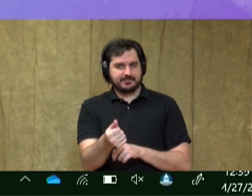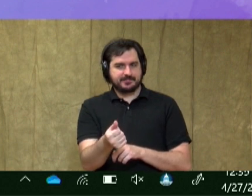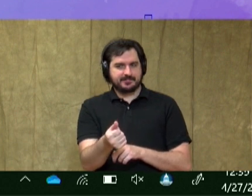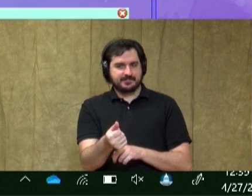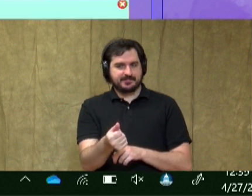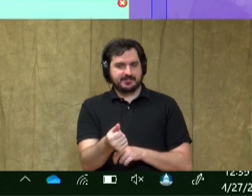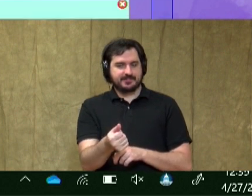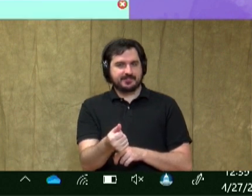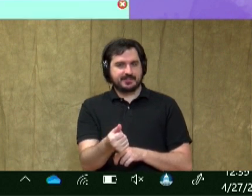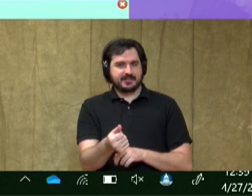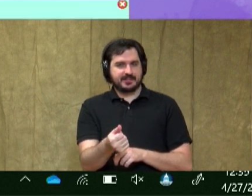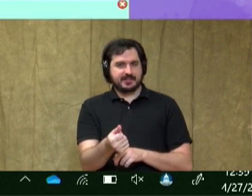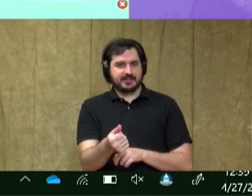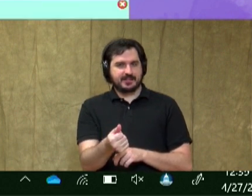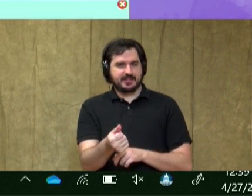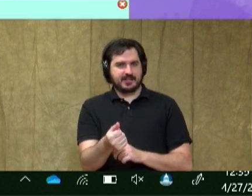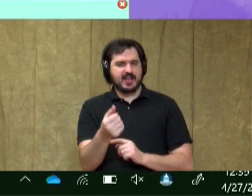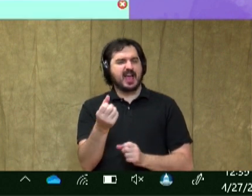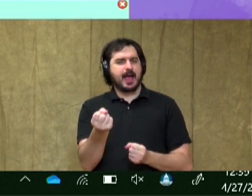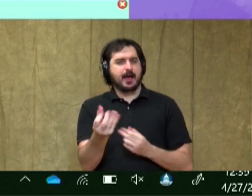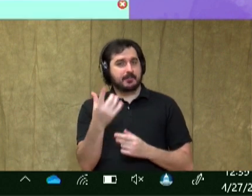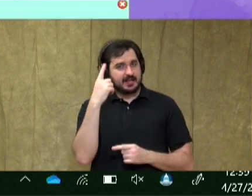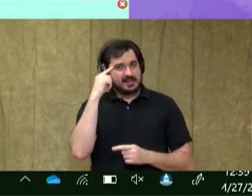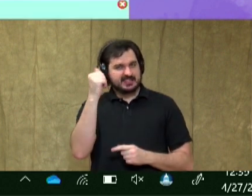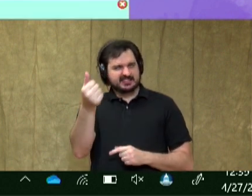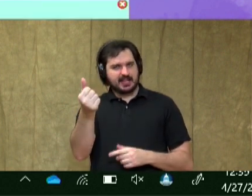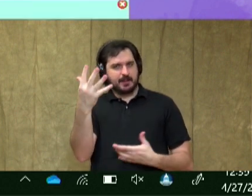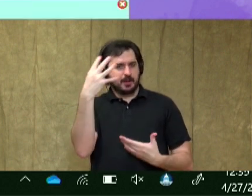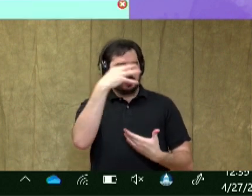how many dimes are in a dollar?